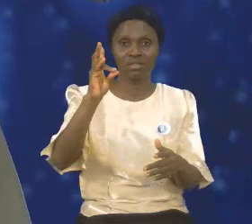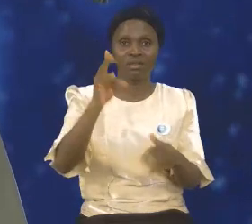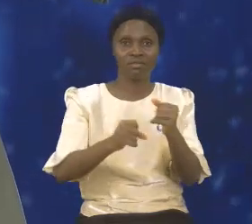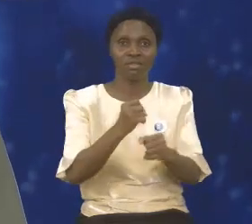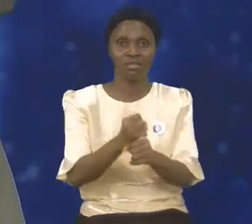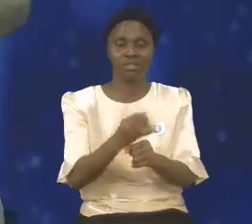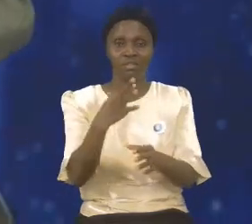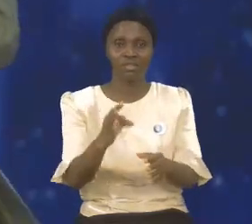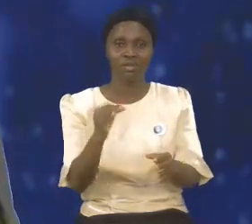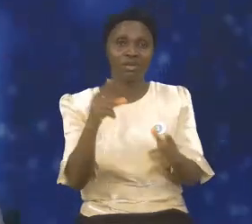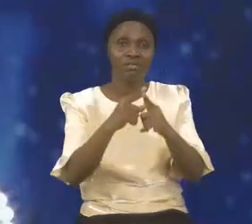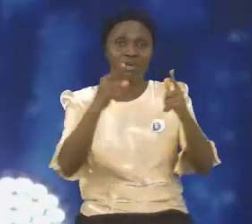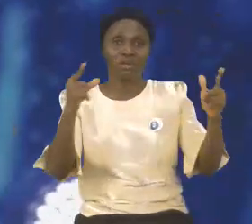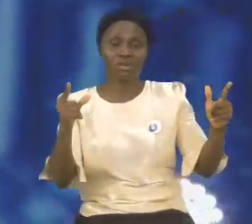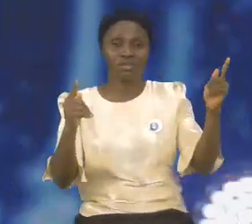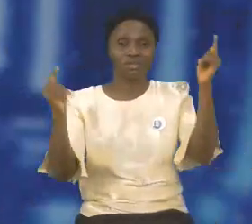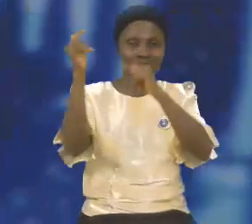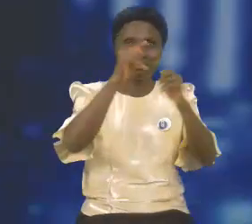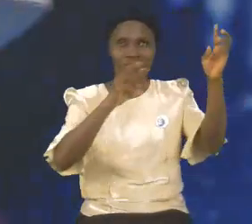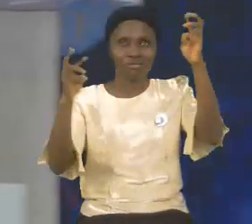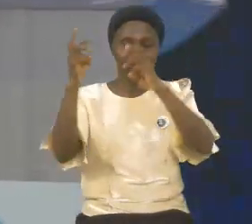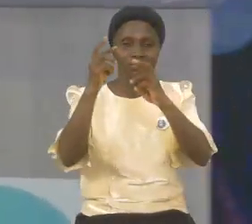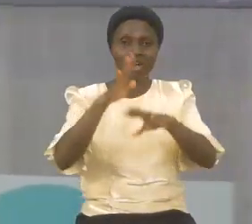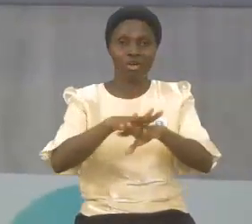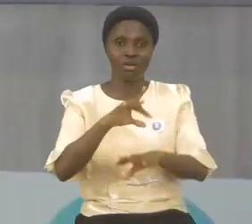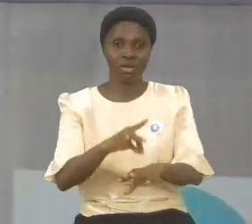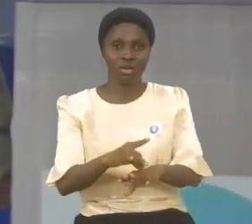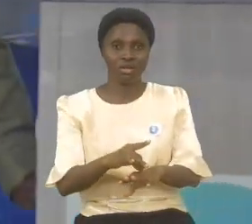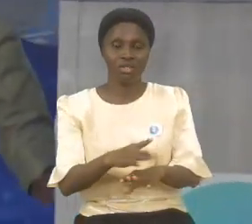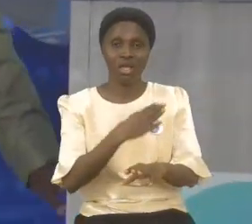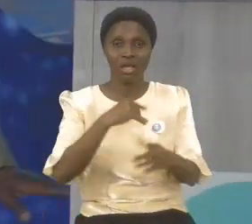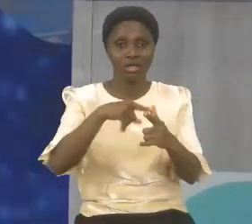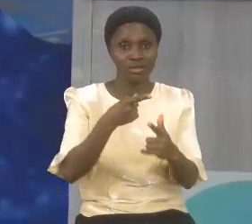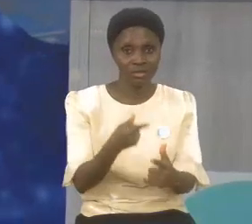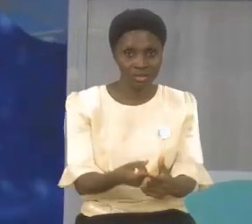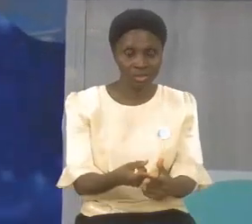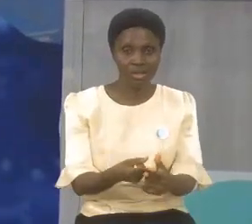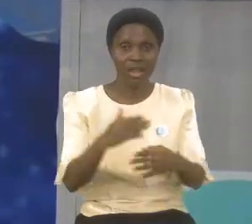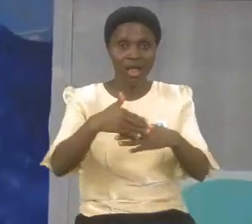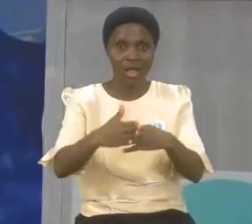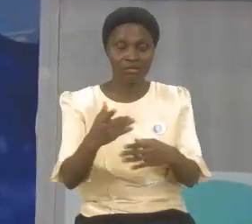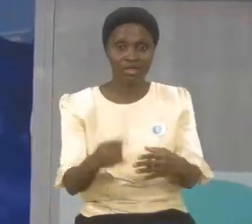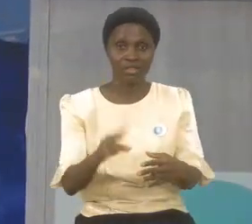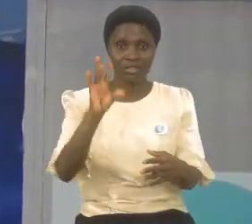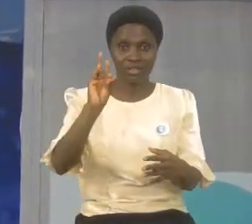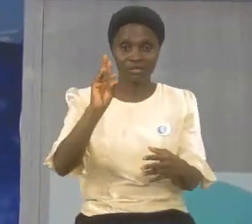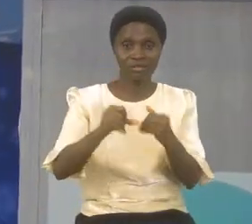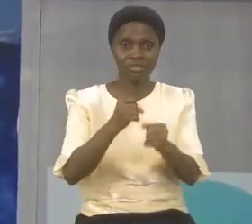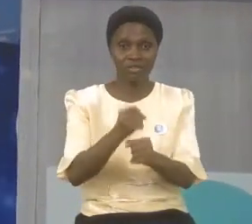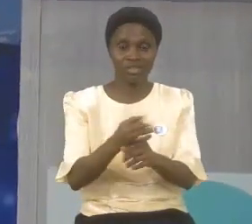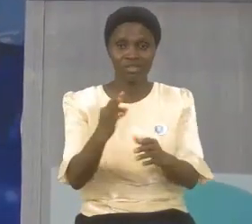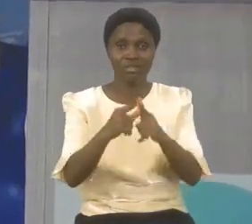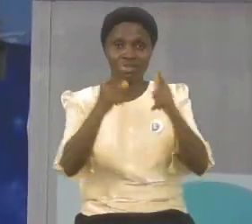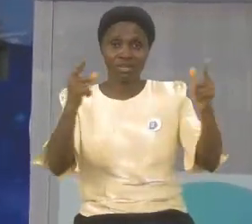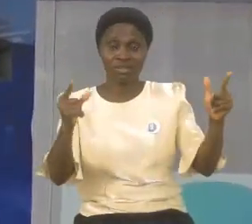great tribulation on the earth. And then after that, after the 7 years of the great